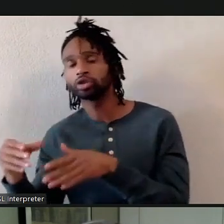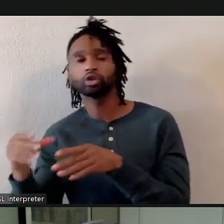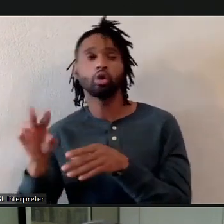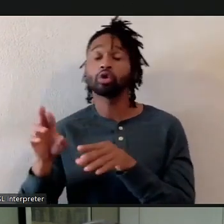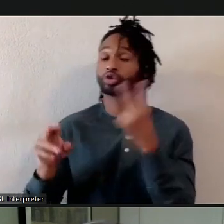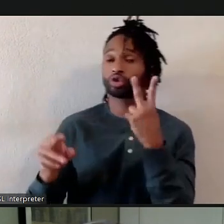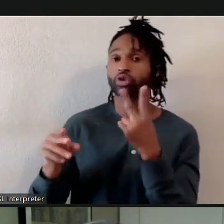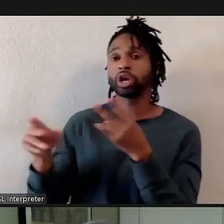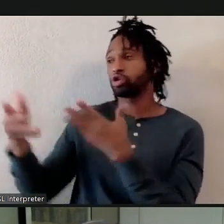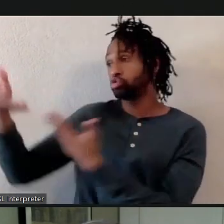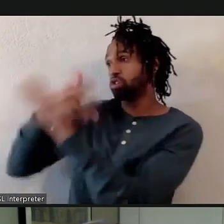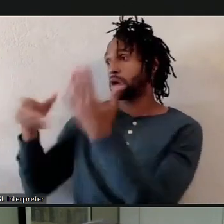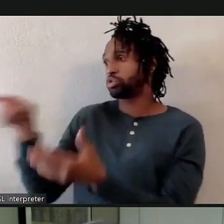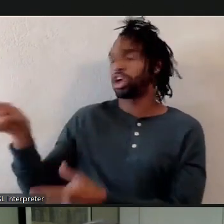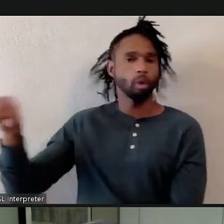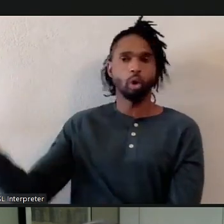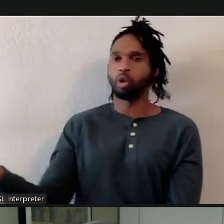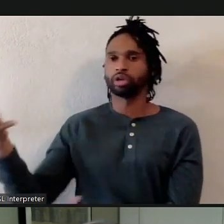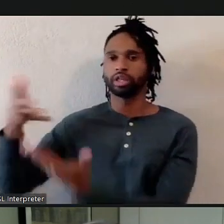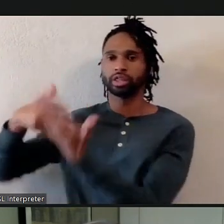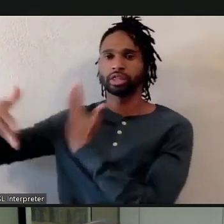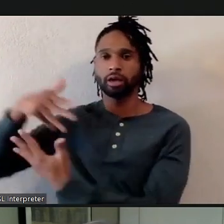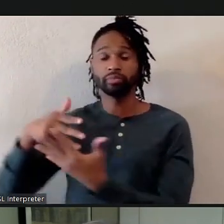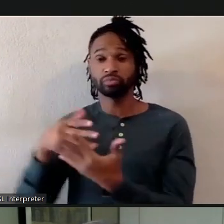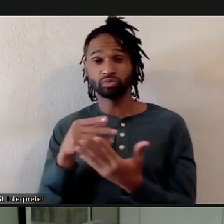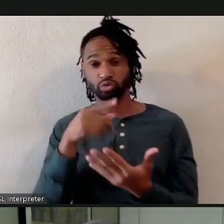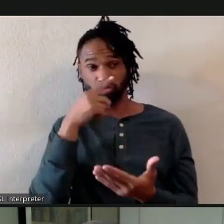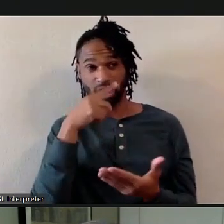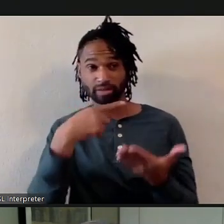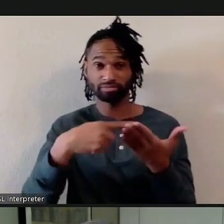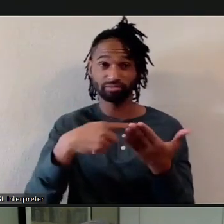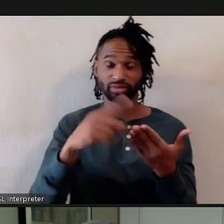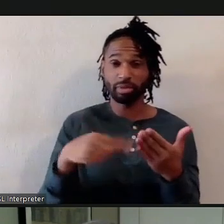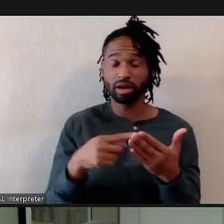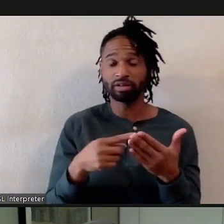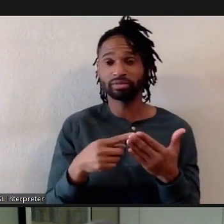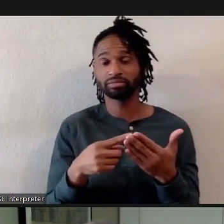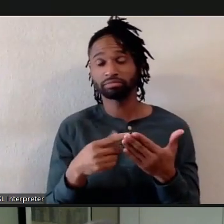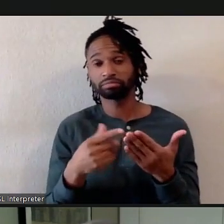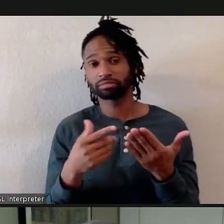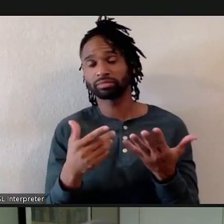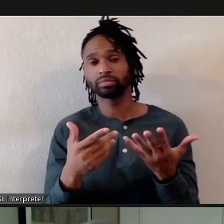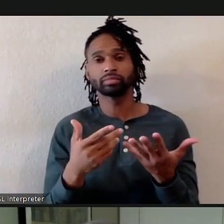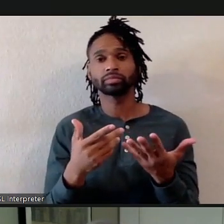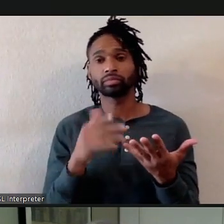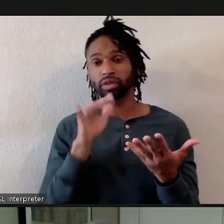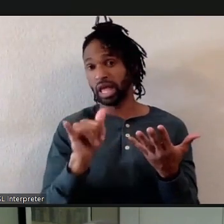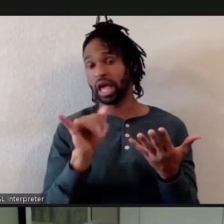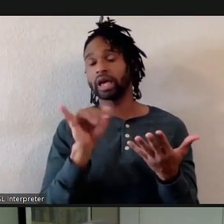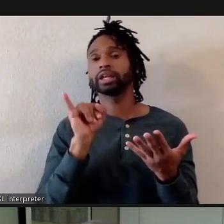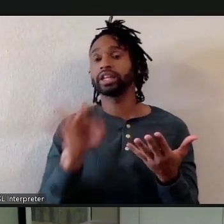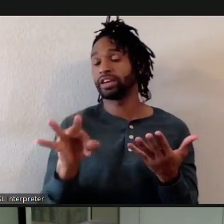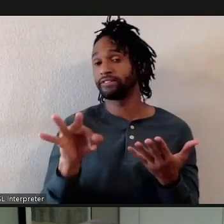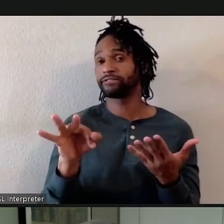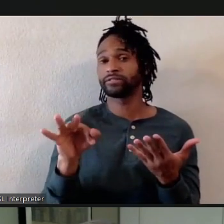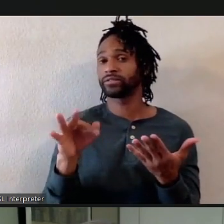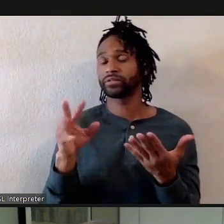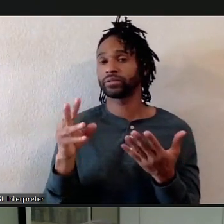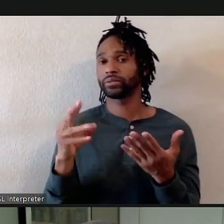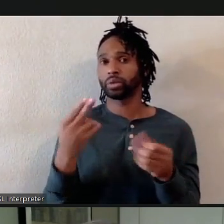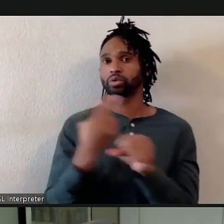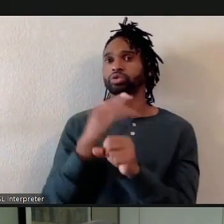only them. Can you talk about whether that's been discussed, and if so, why